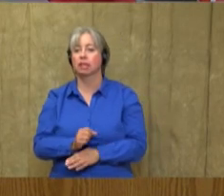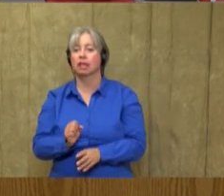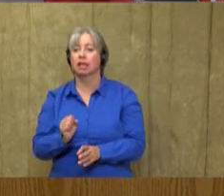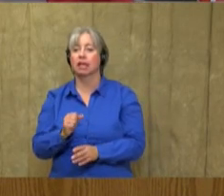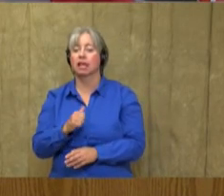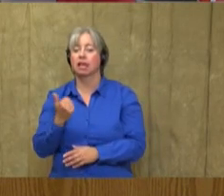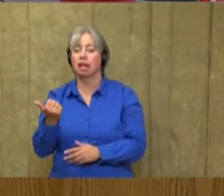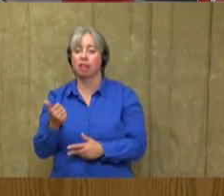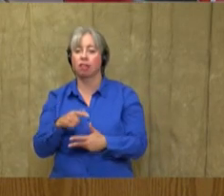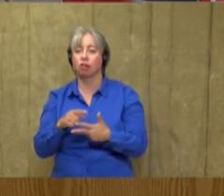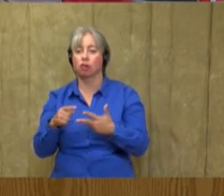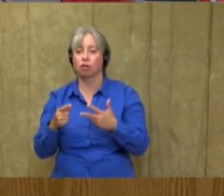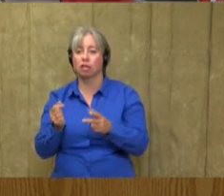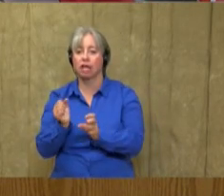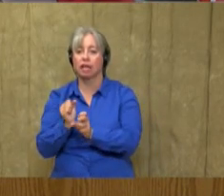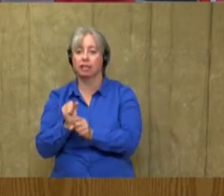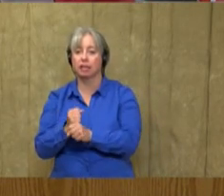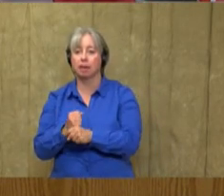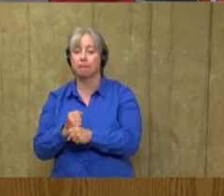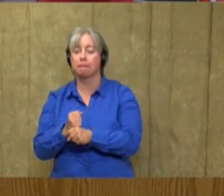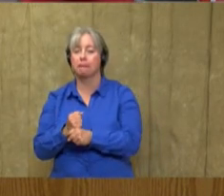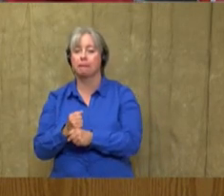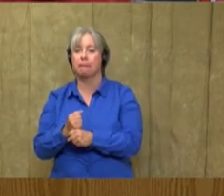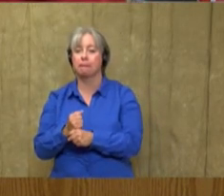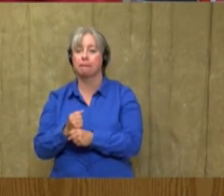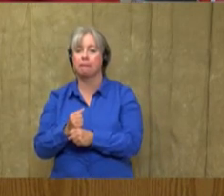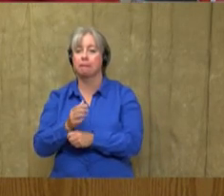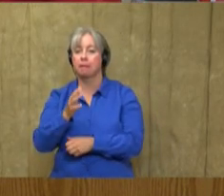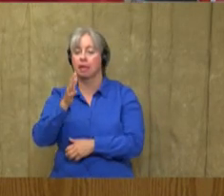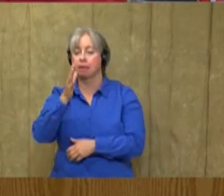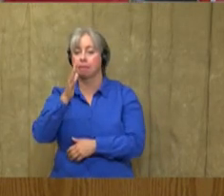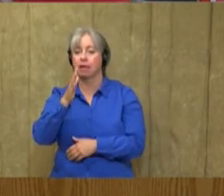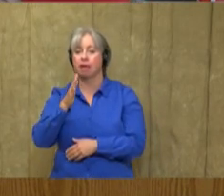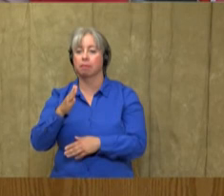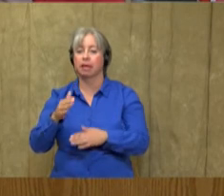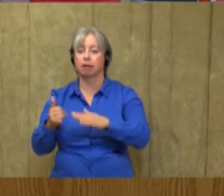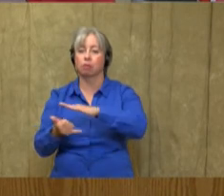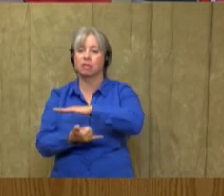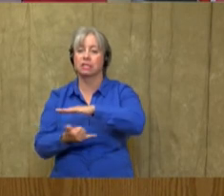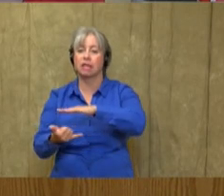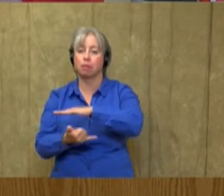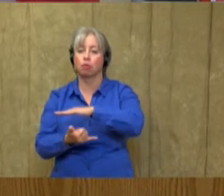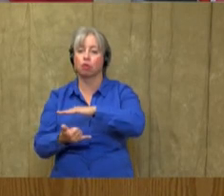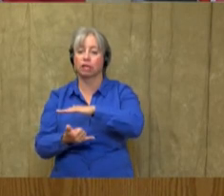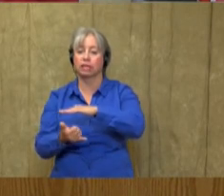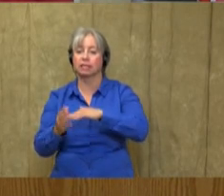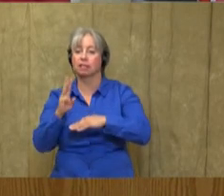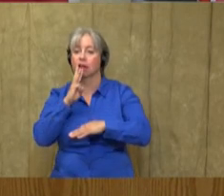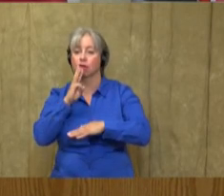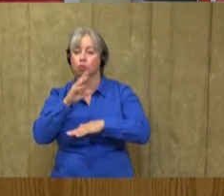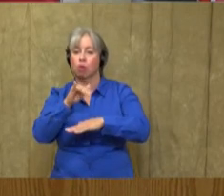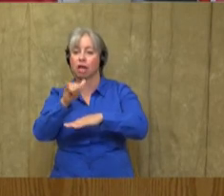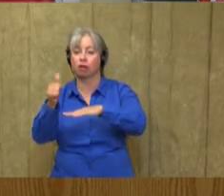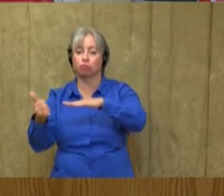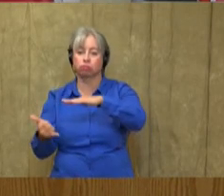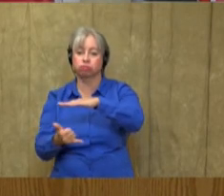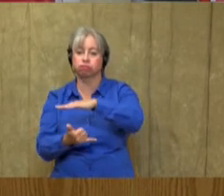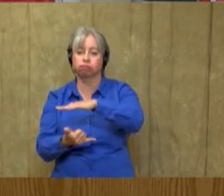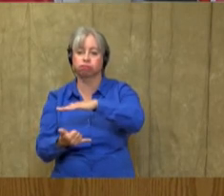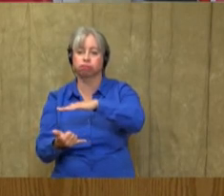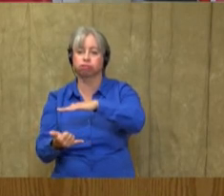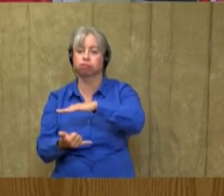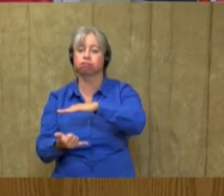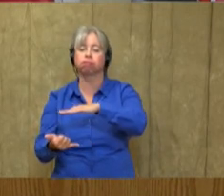of echolocation like sonar use in submarines. So that's just a wave who has propagated away